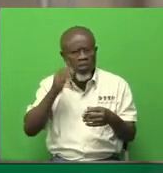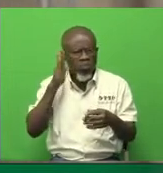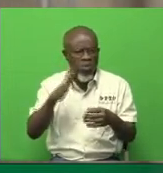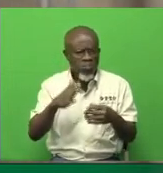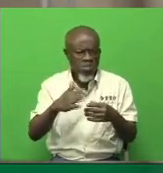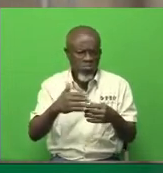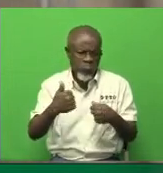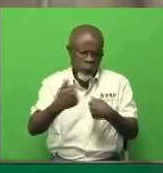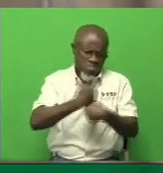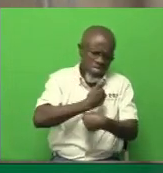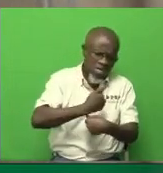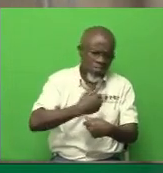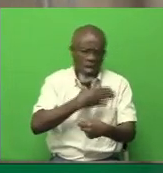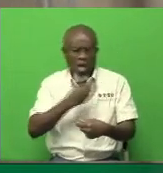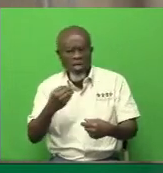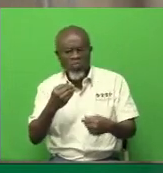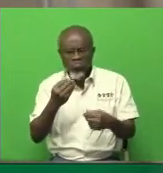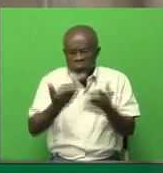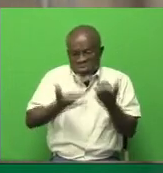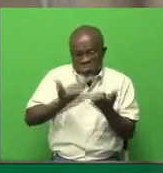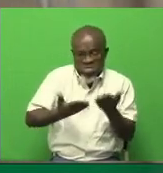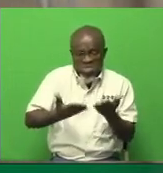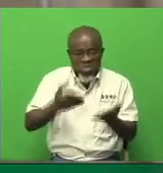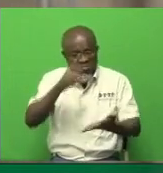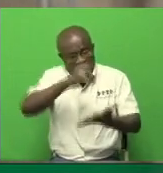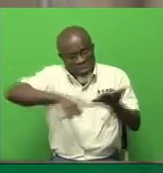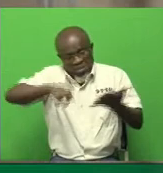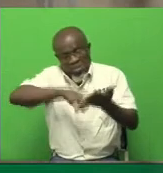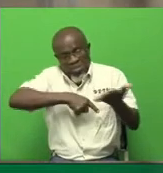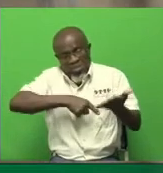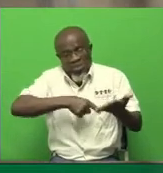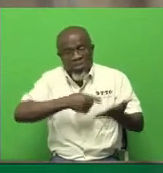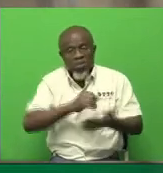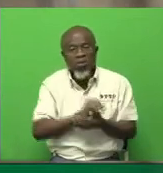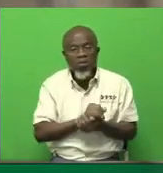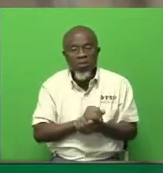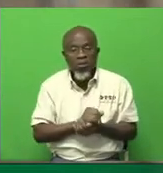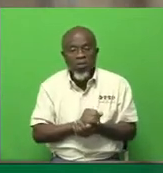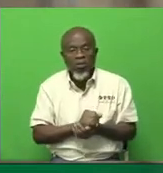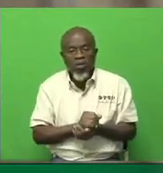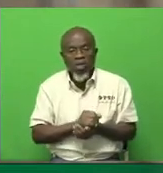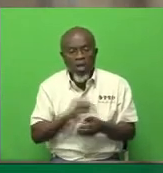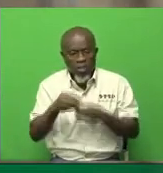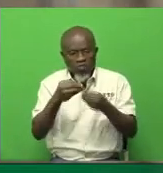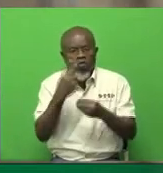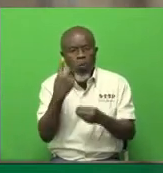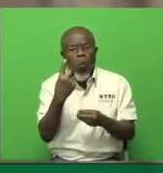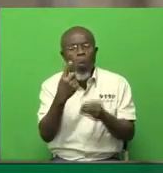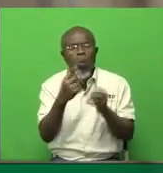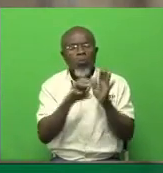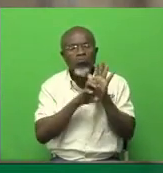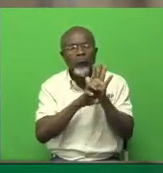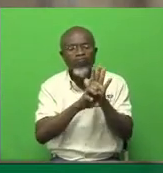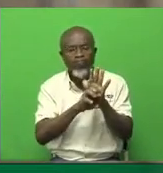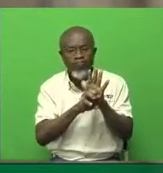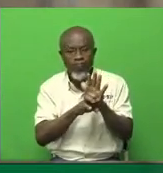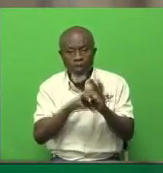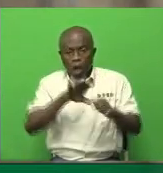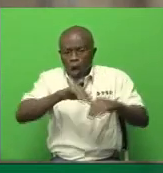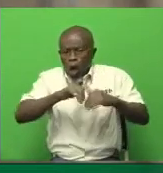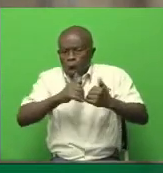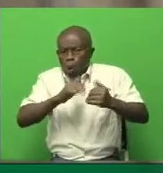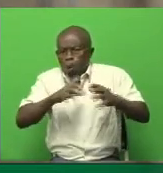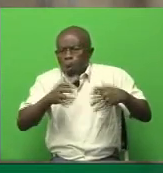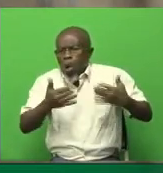political and economic reprisal said that please speak I'll give you one example how can we have in